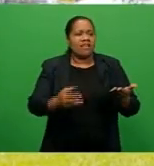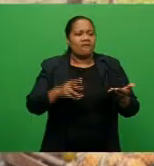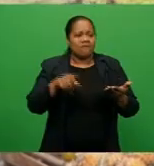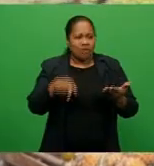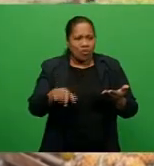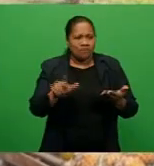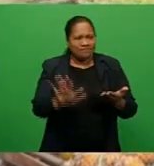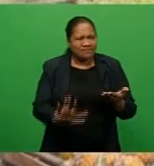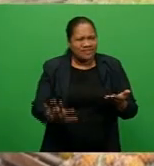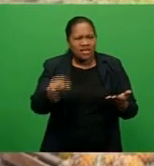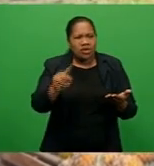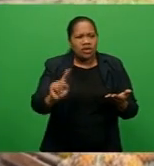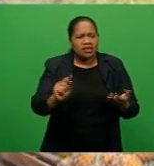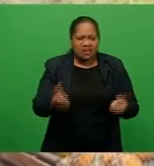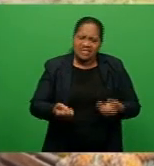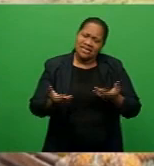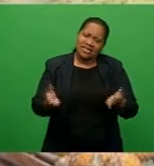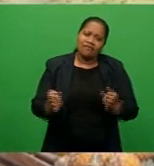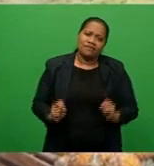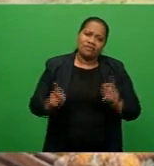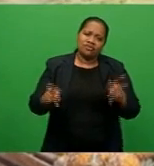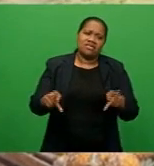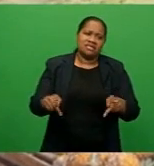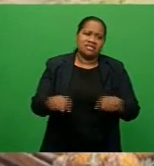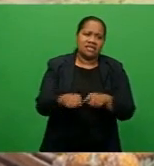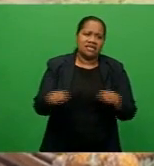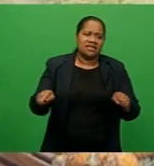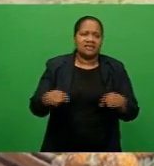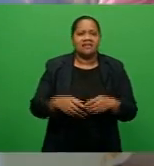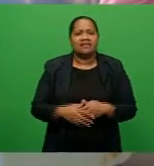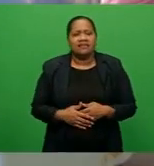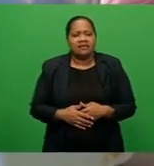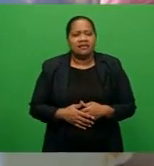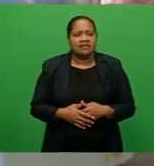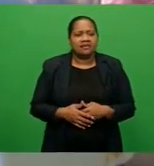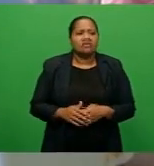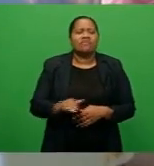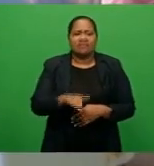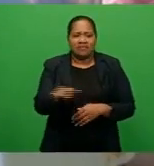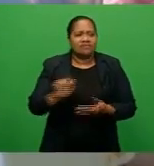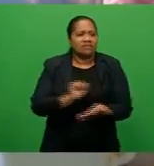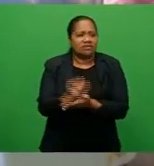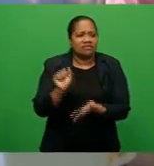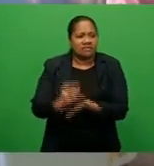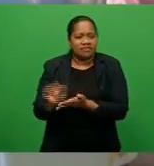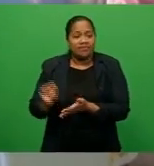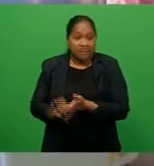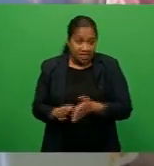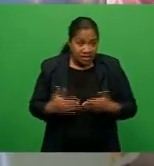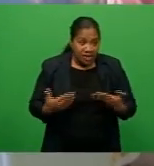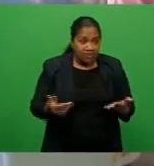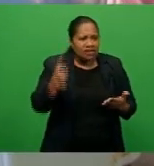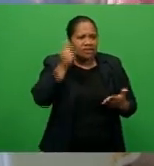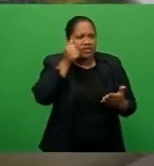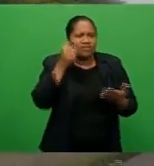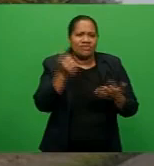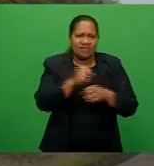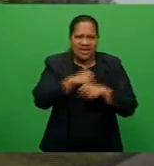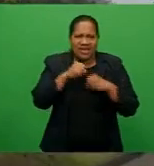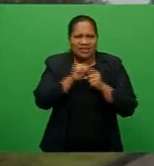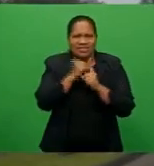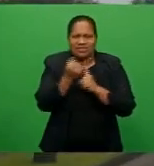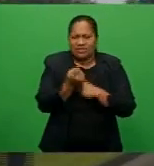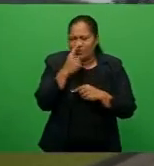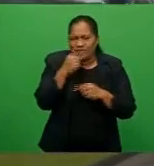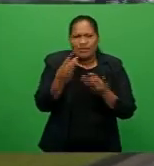platform here is to give them an opportunity to have a place to sell their products. Currently, where our situation is, people have no